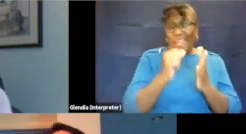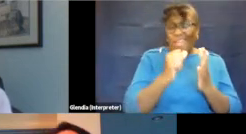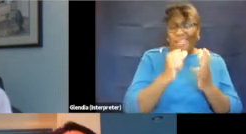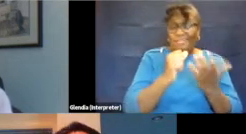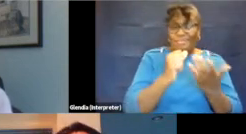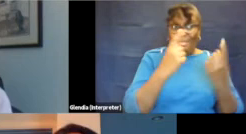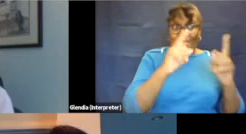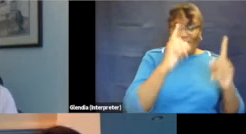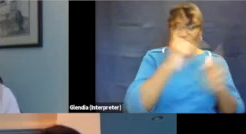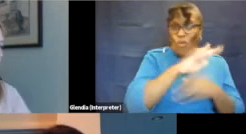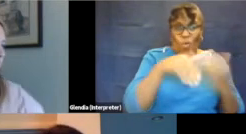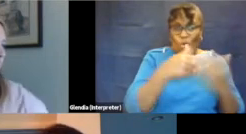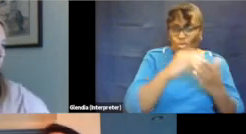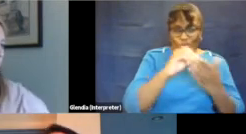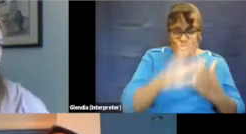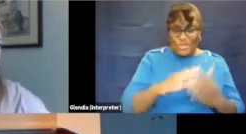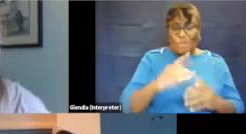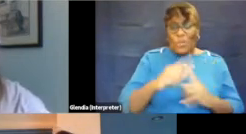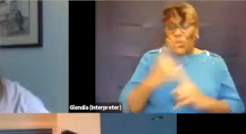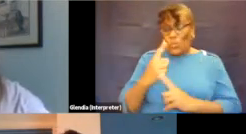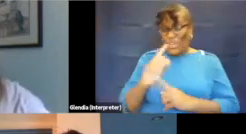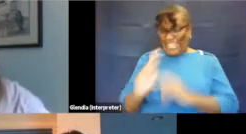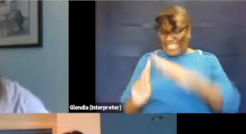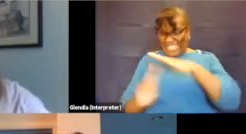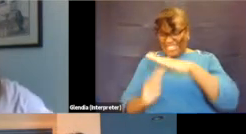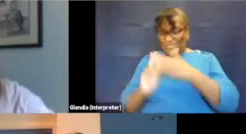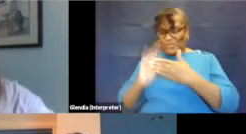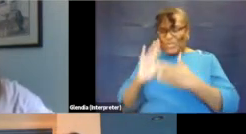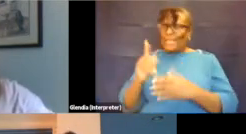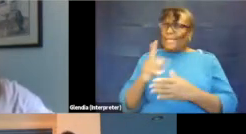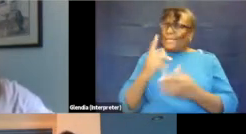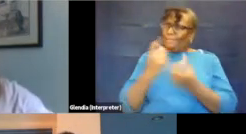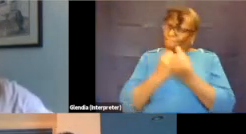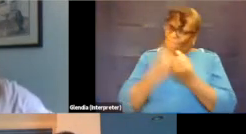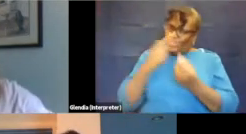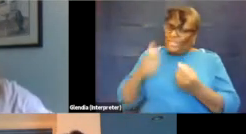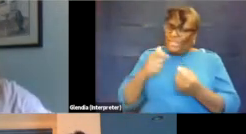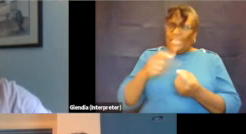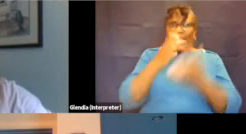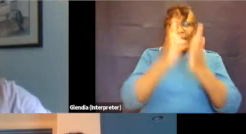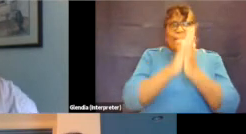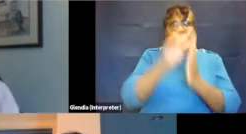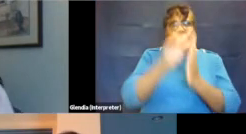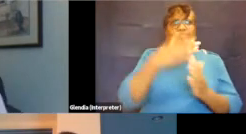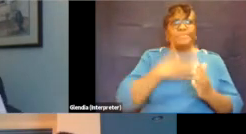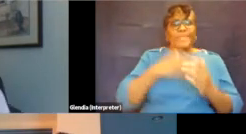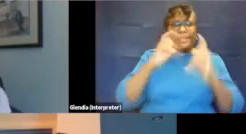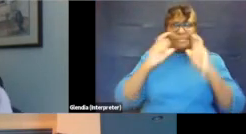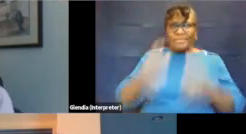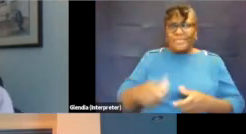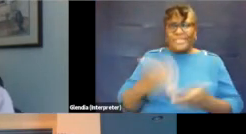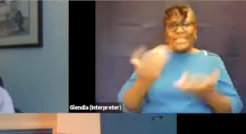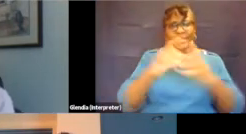excited because he was advocating for himself, but he asked our teacher of the deaf to take the clear mask off and put the surgical mask back